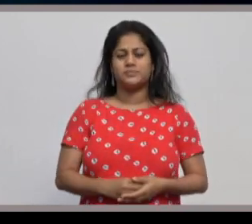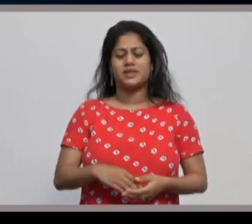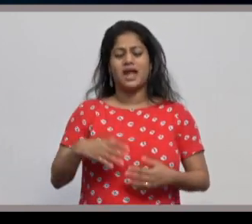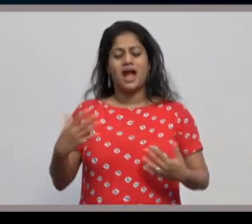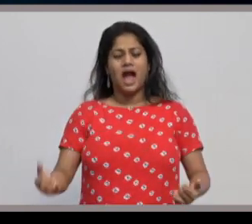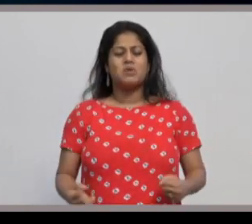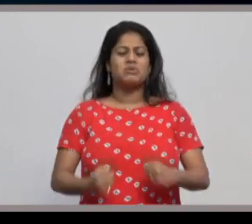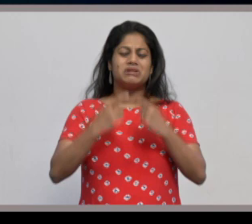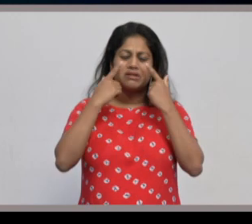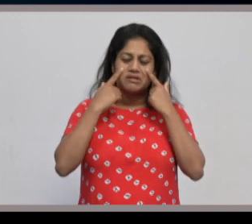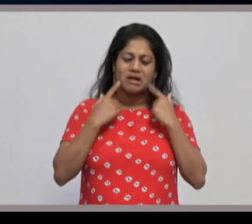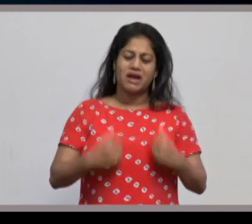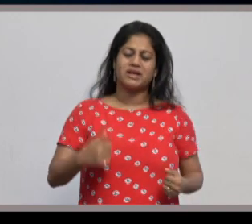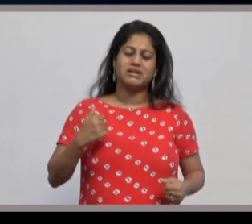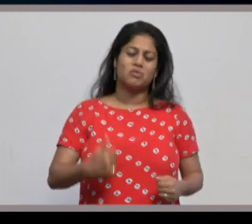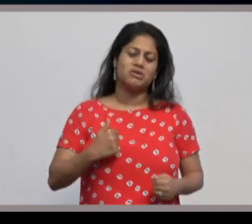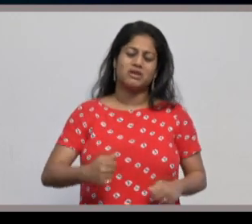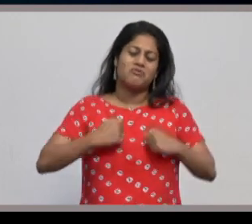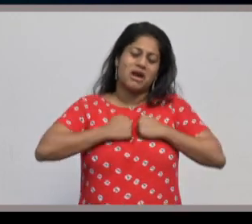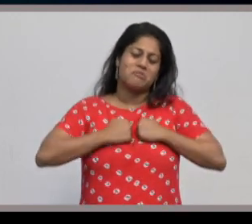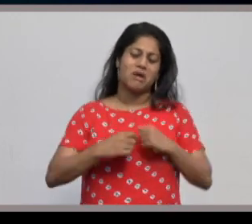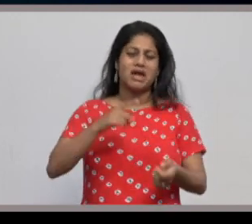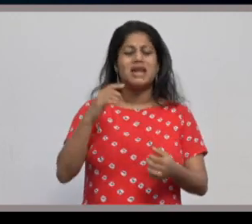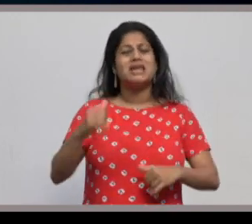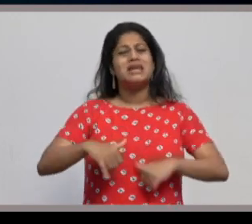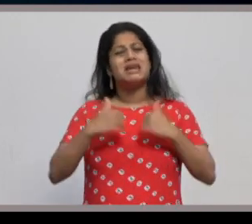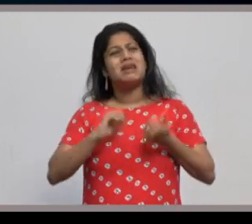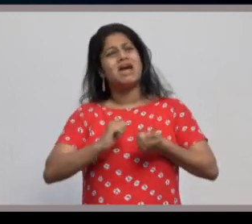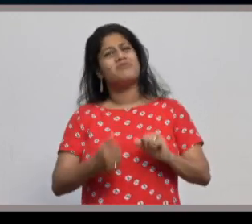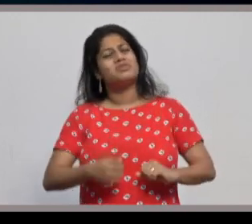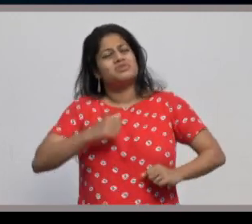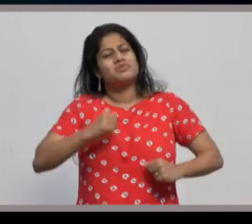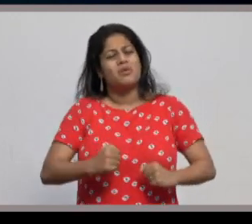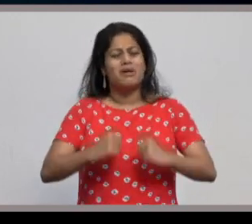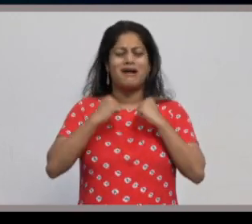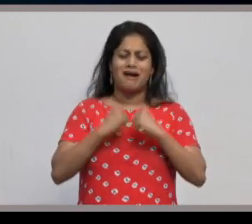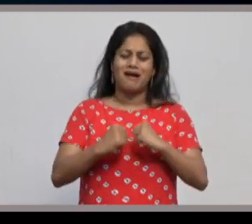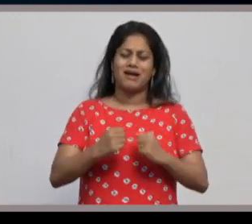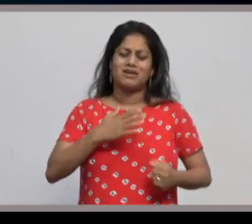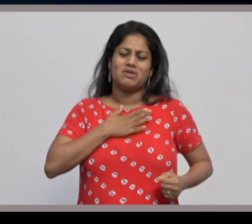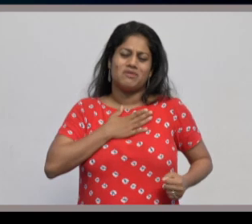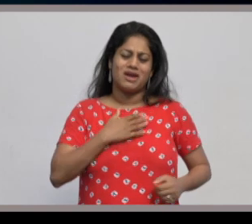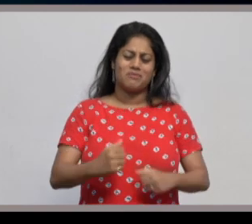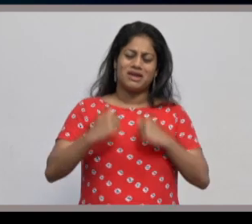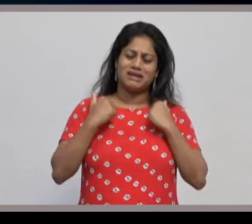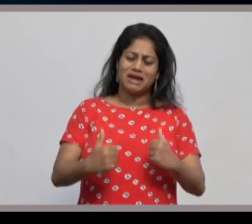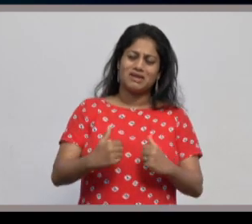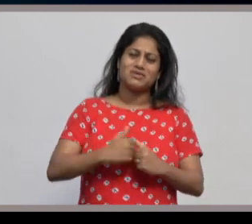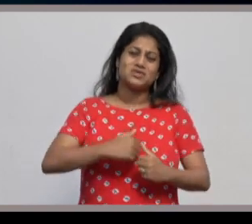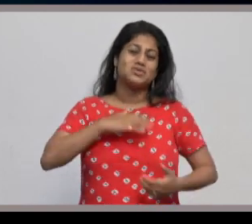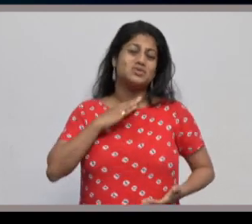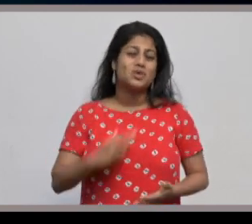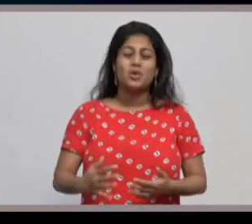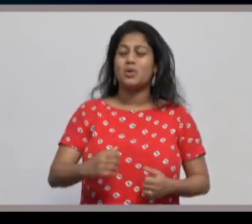The rice was missing. I was crying and went back, only to find that all the rice had split on the road, so I had